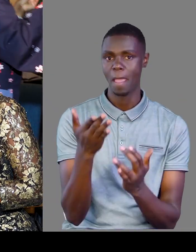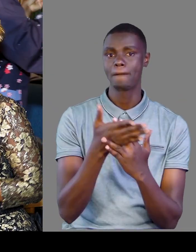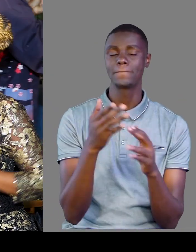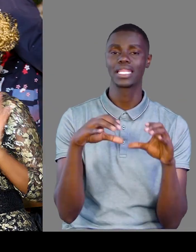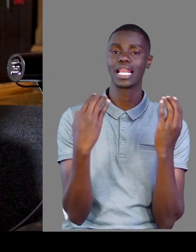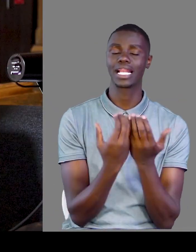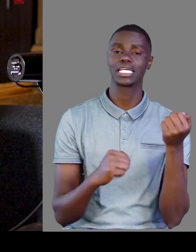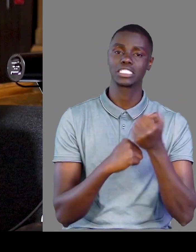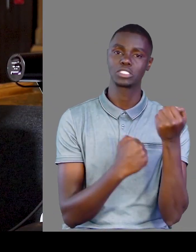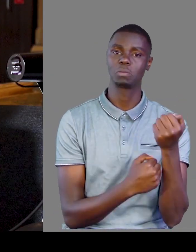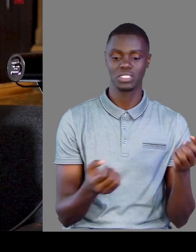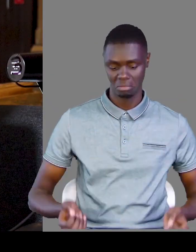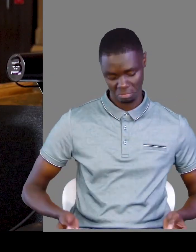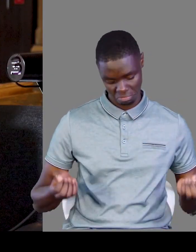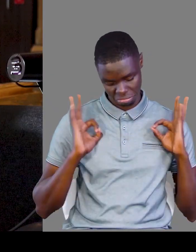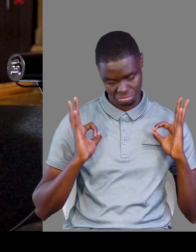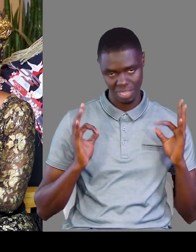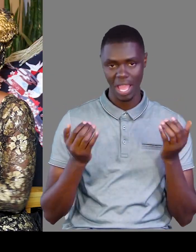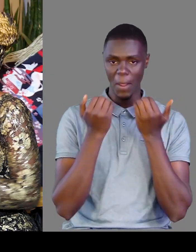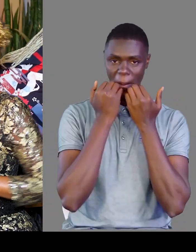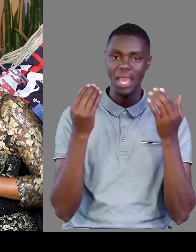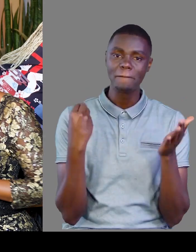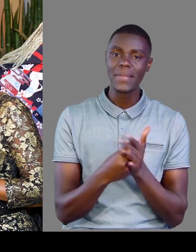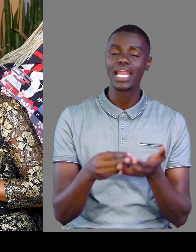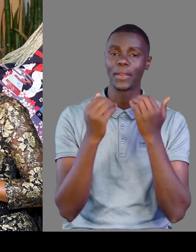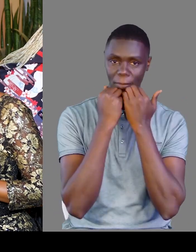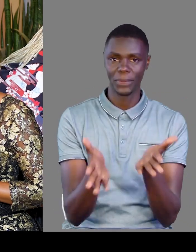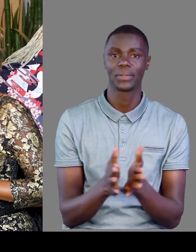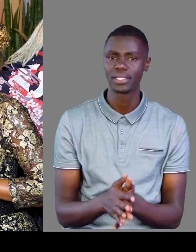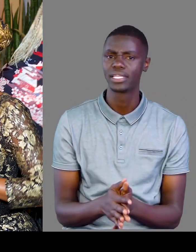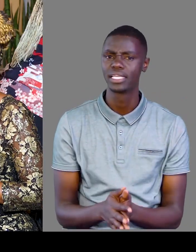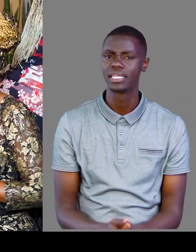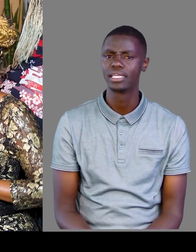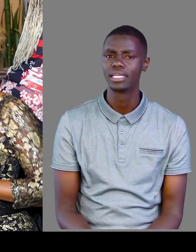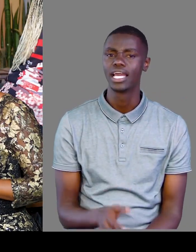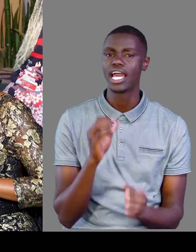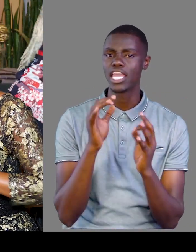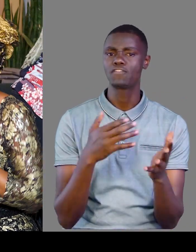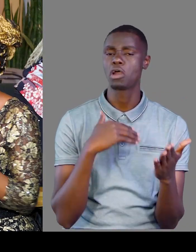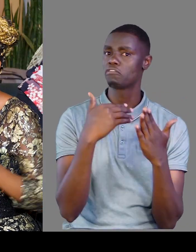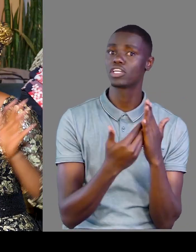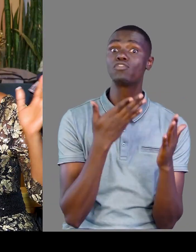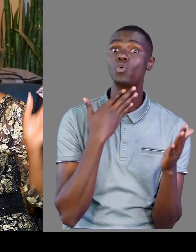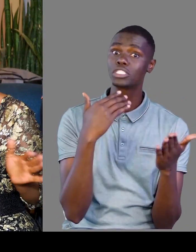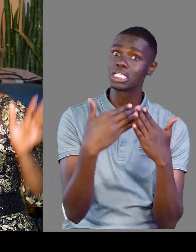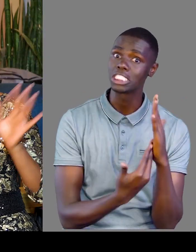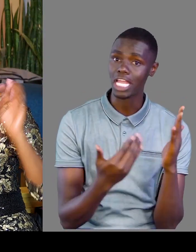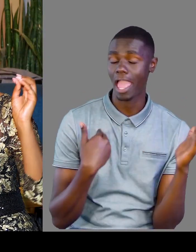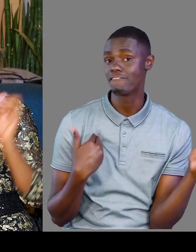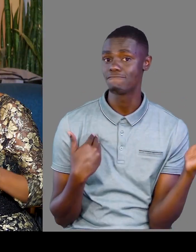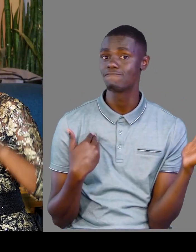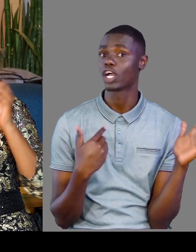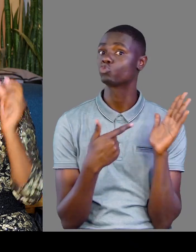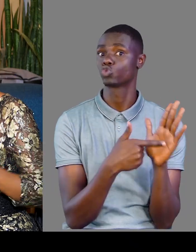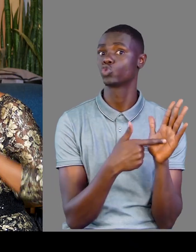hana kakitu lakini not my words but his words. Nakwambia kama taka receipts I got them, but guys today we are